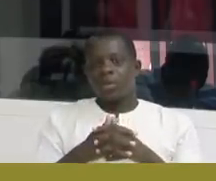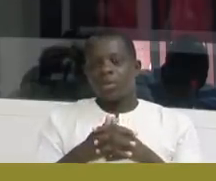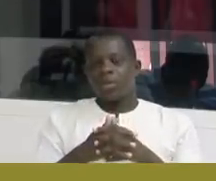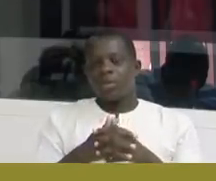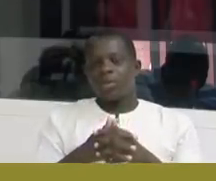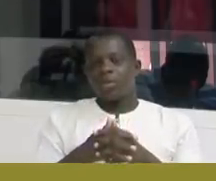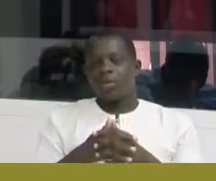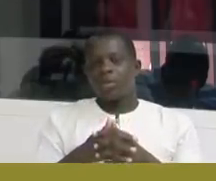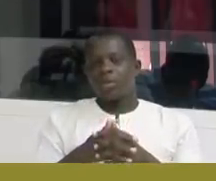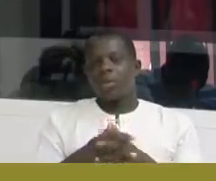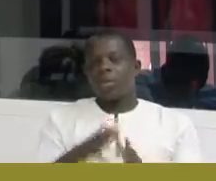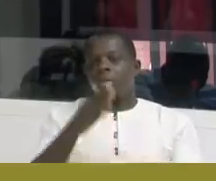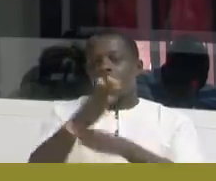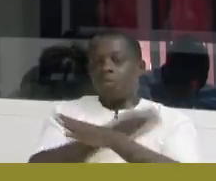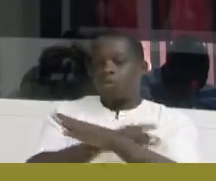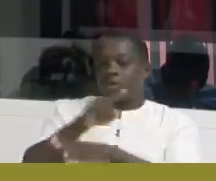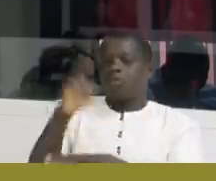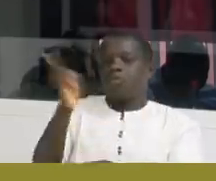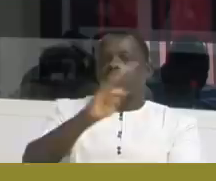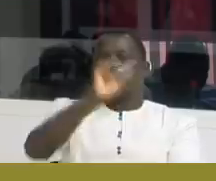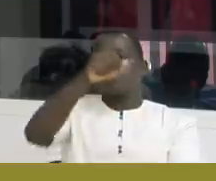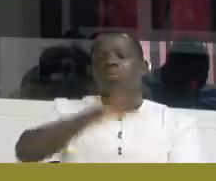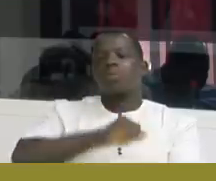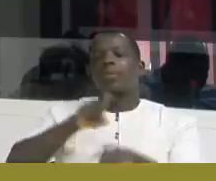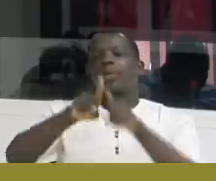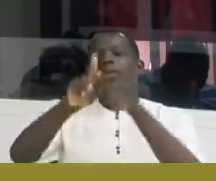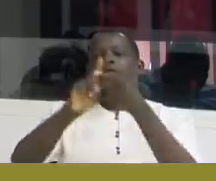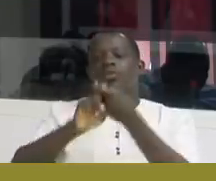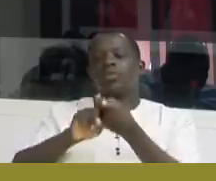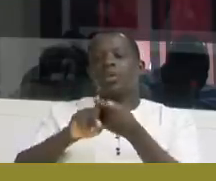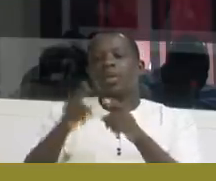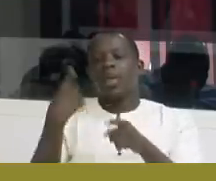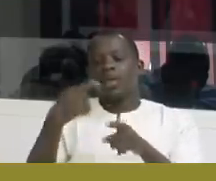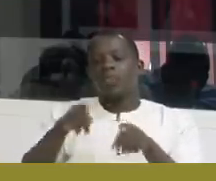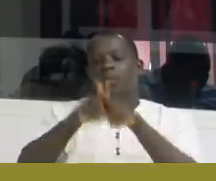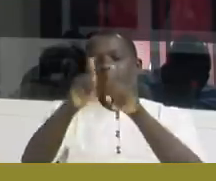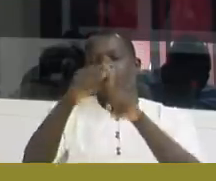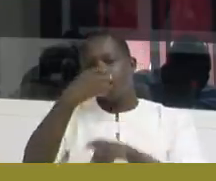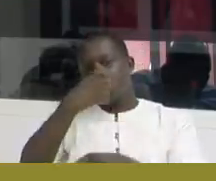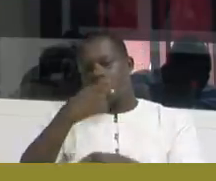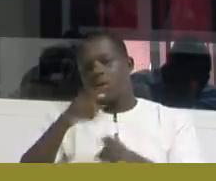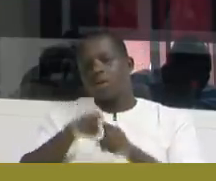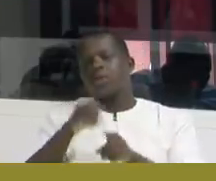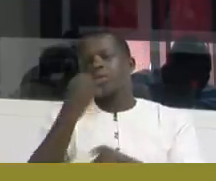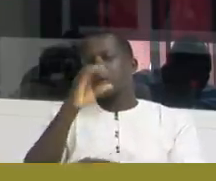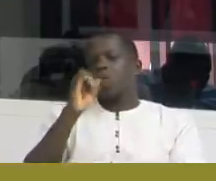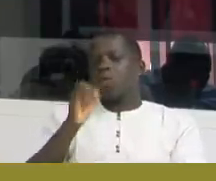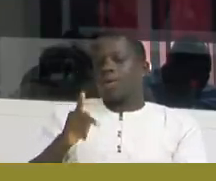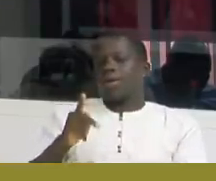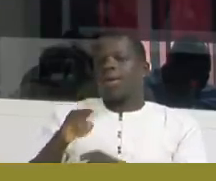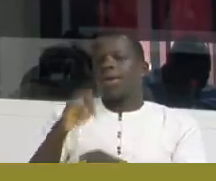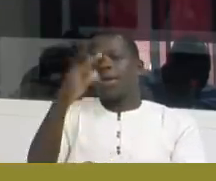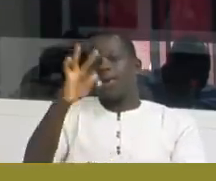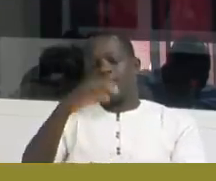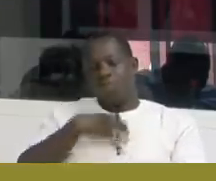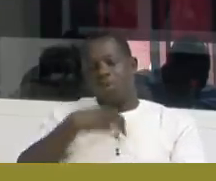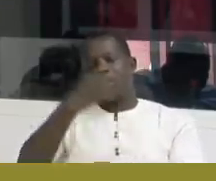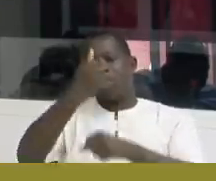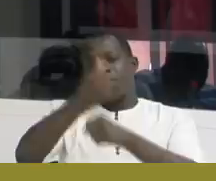before this, what was your relationship like with Edward Sighateh? And he said, okay, if I should fast